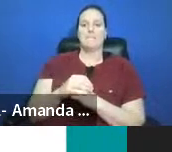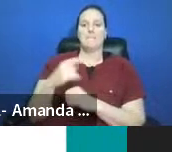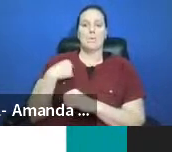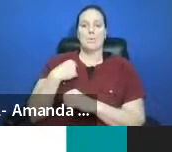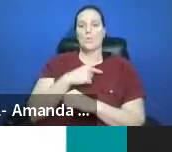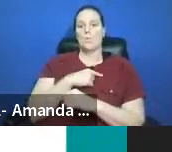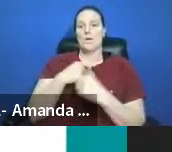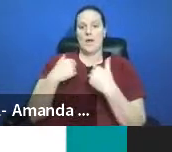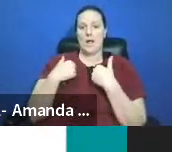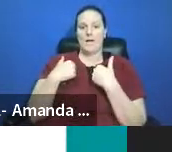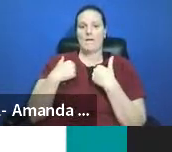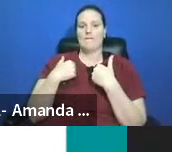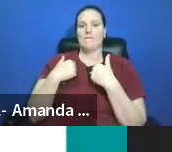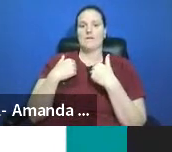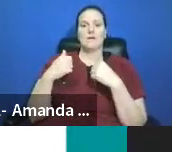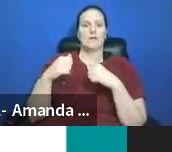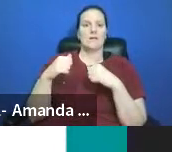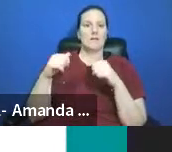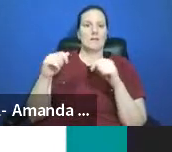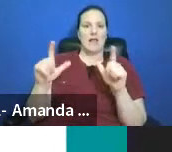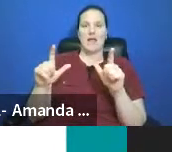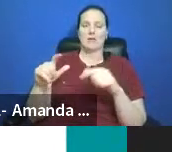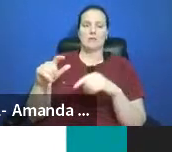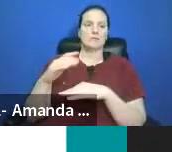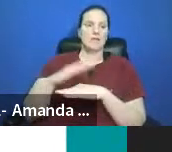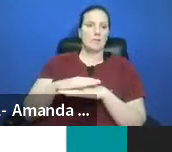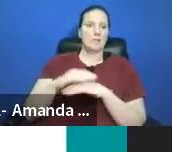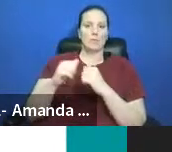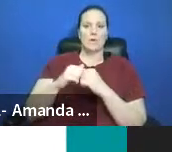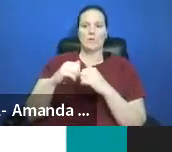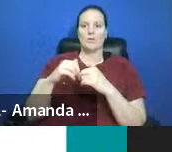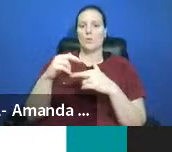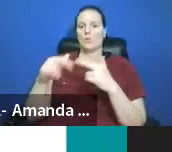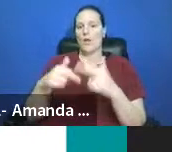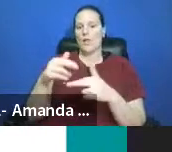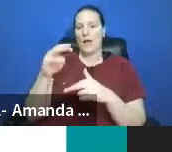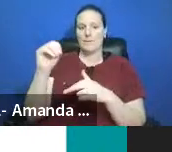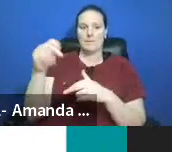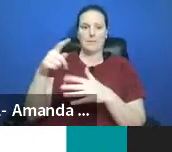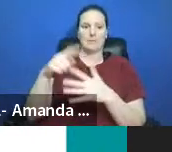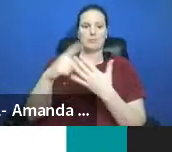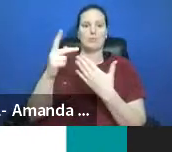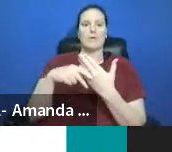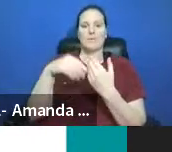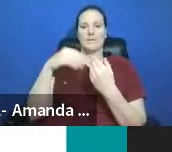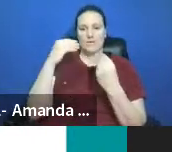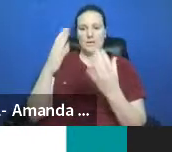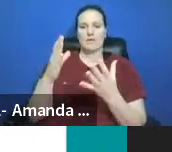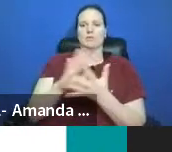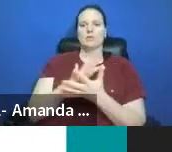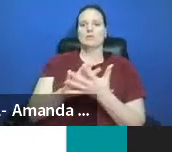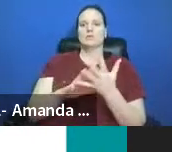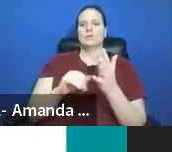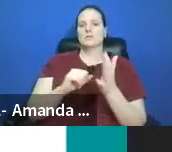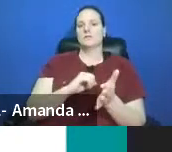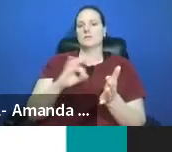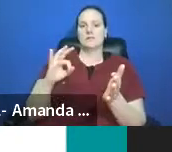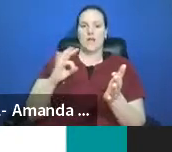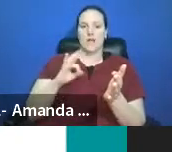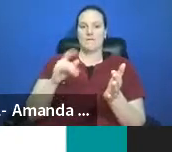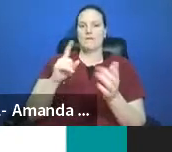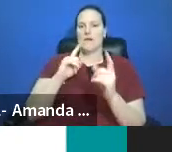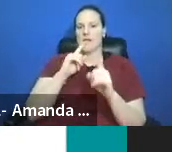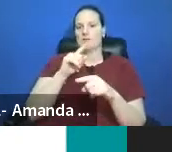We had layout tables with rollout maps, program information, staff there to